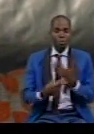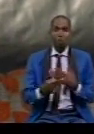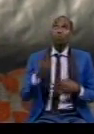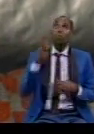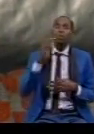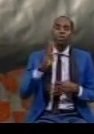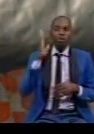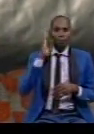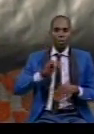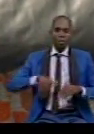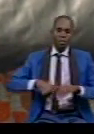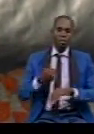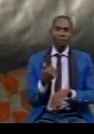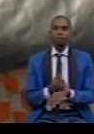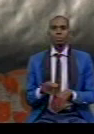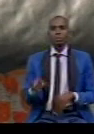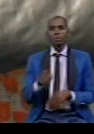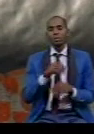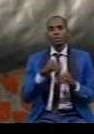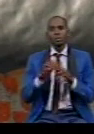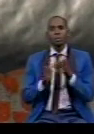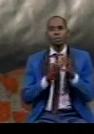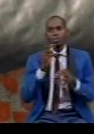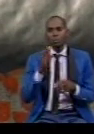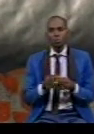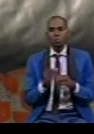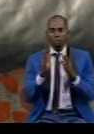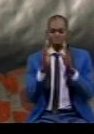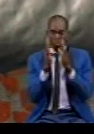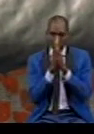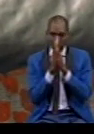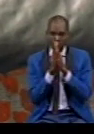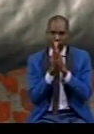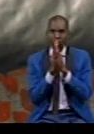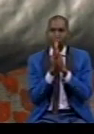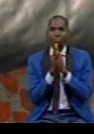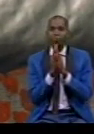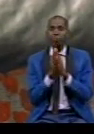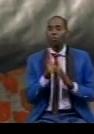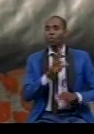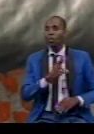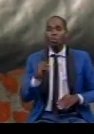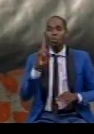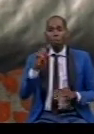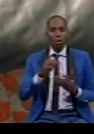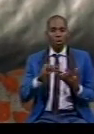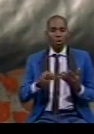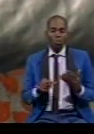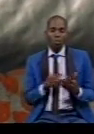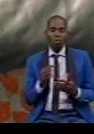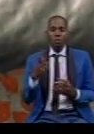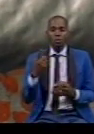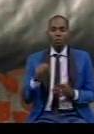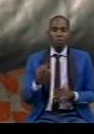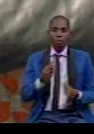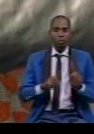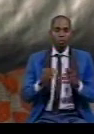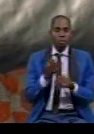overcome. Behold, I give unto you power to tread on serpents and